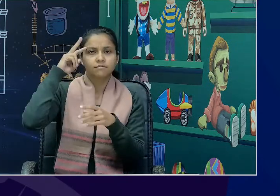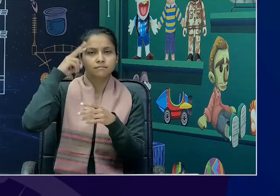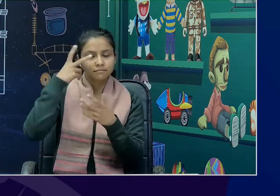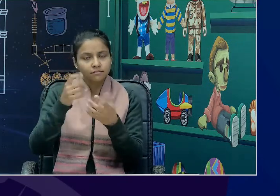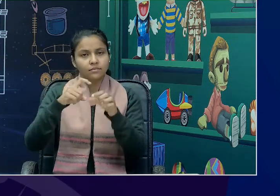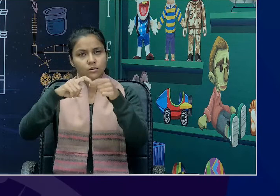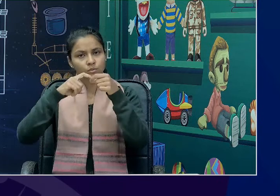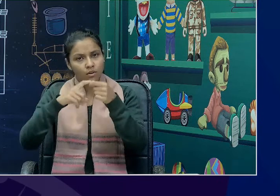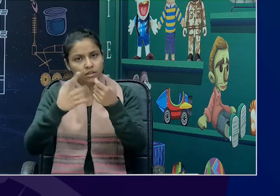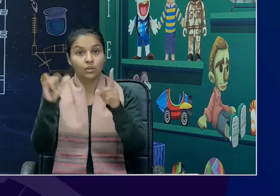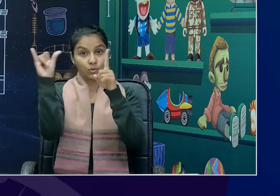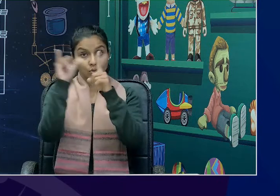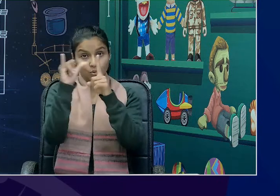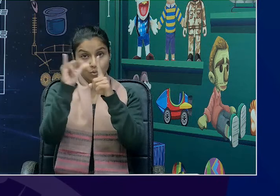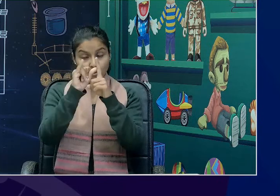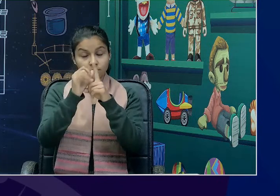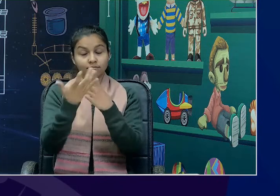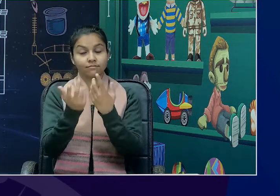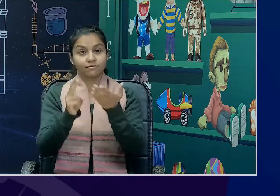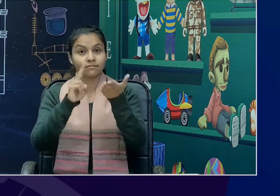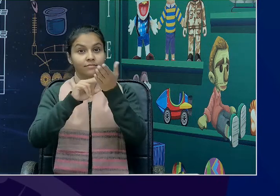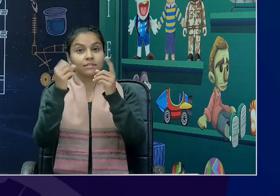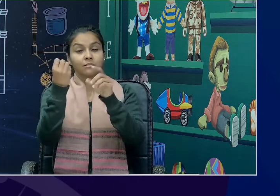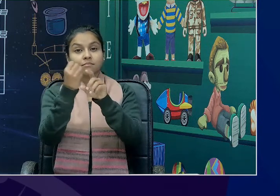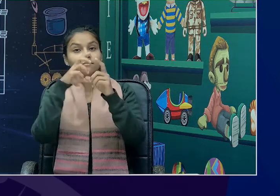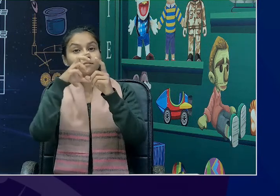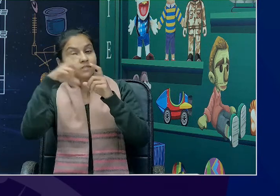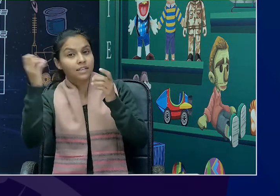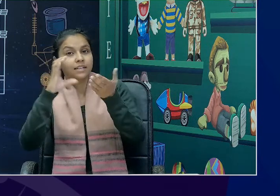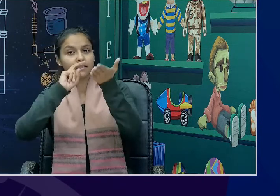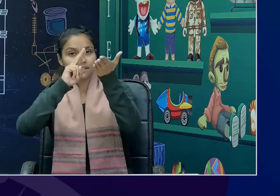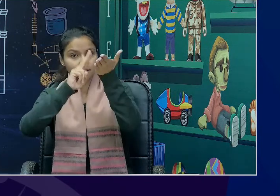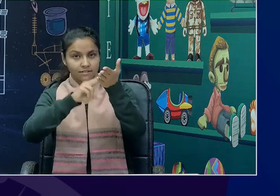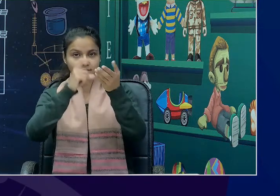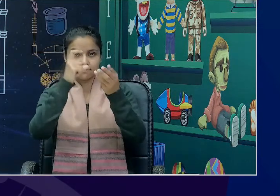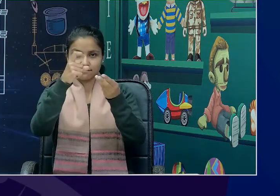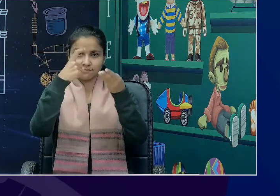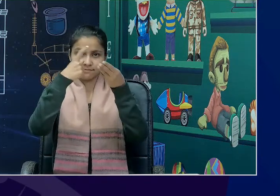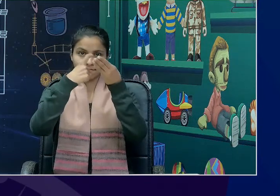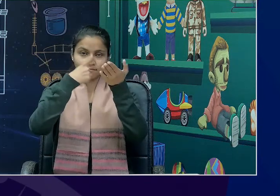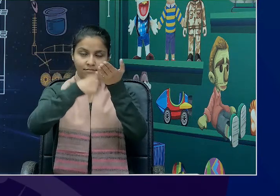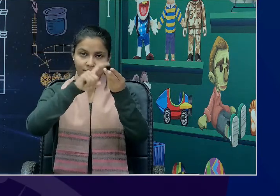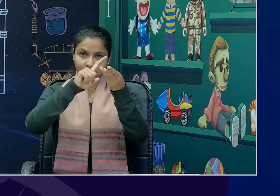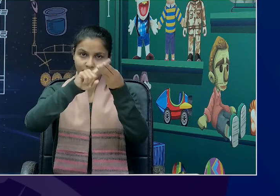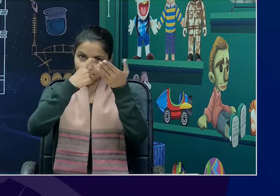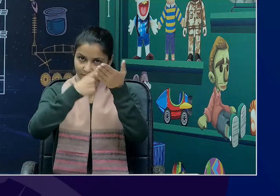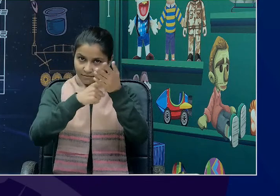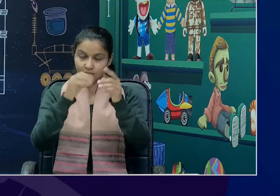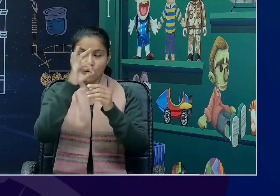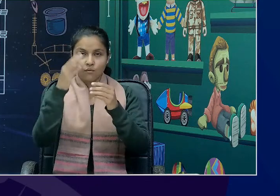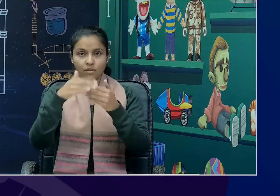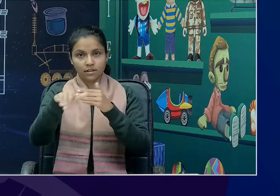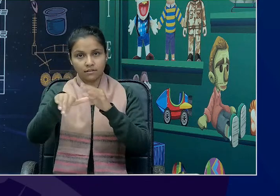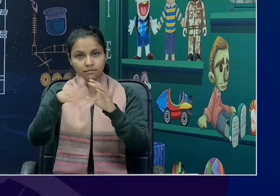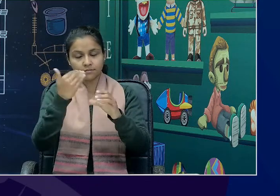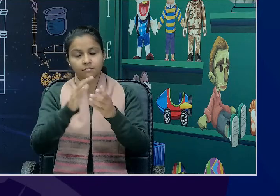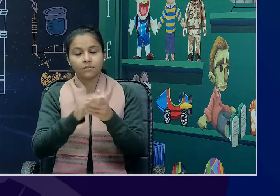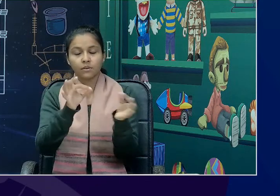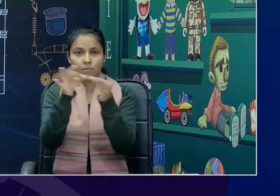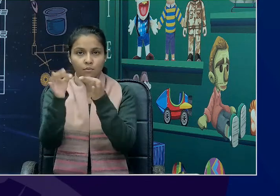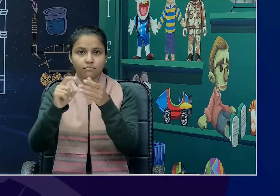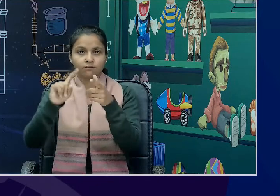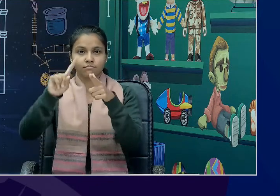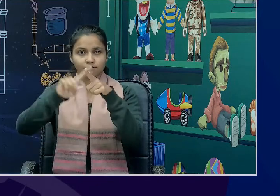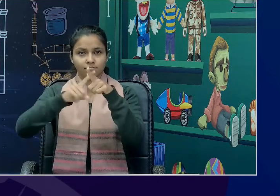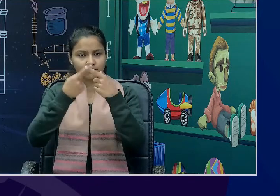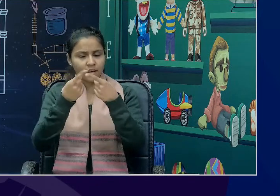our YouTube channel, that is NCRT Official. So students, let's begin this session and we move to our expert.